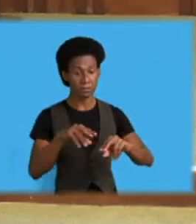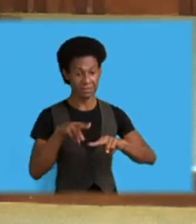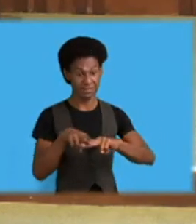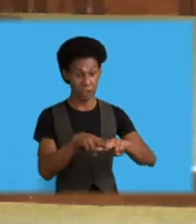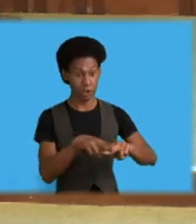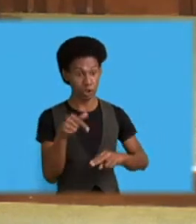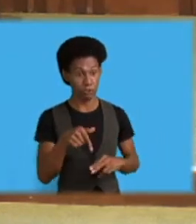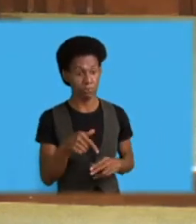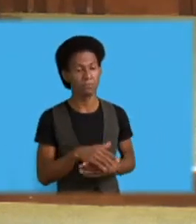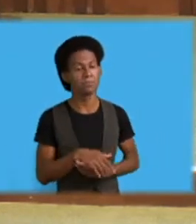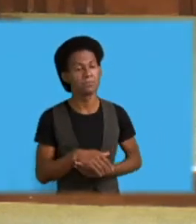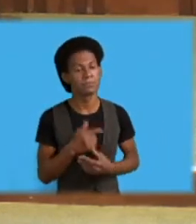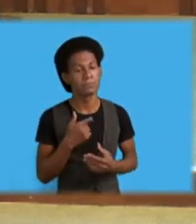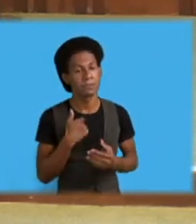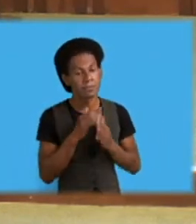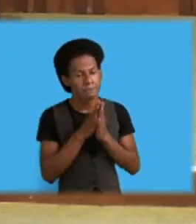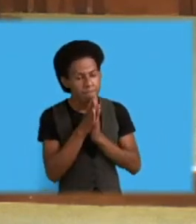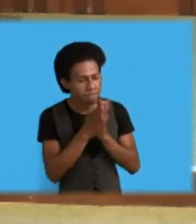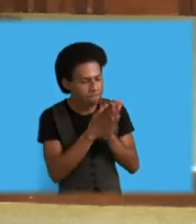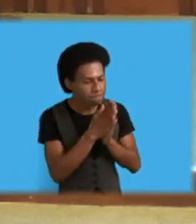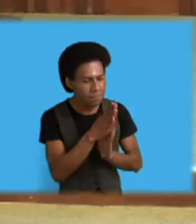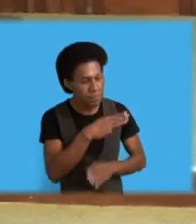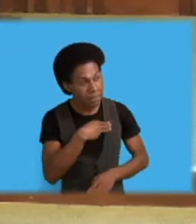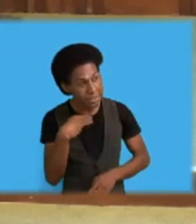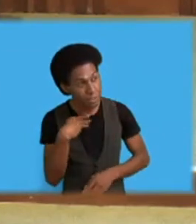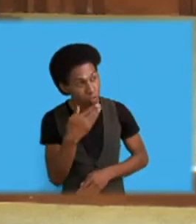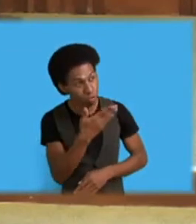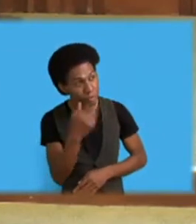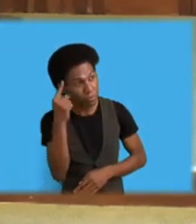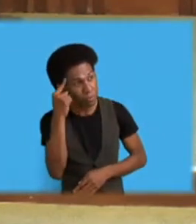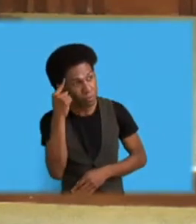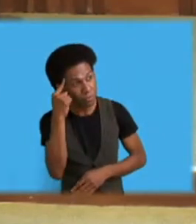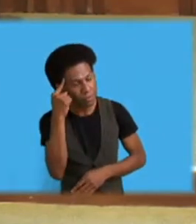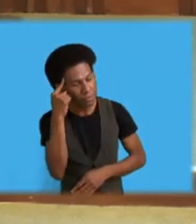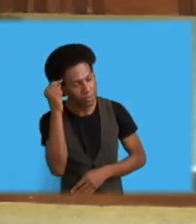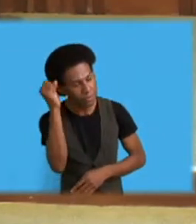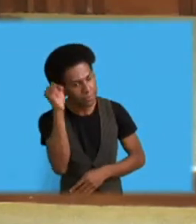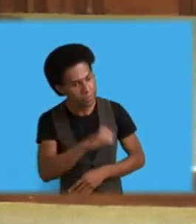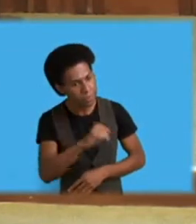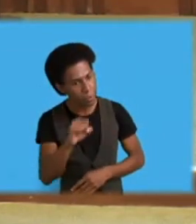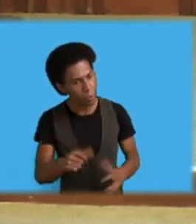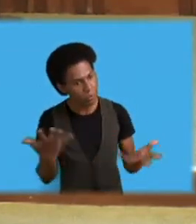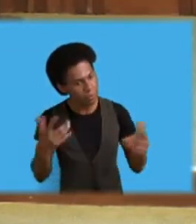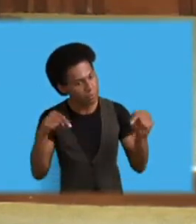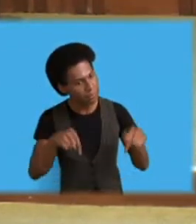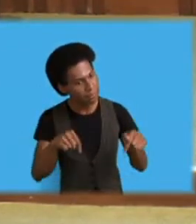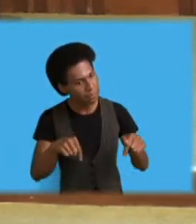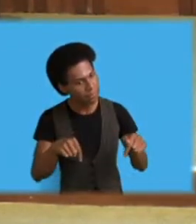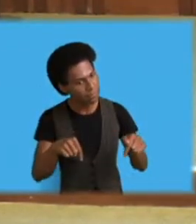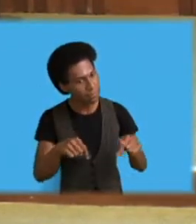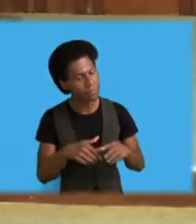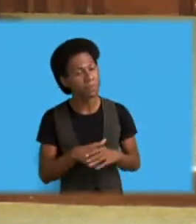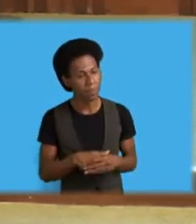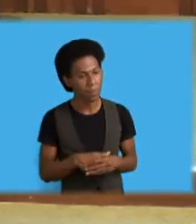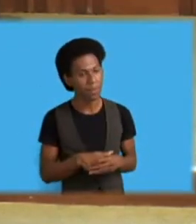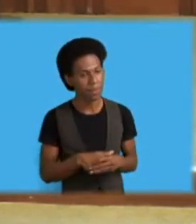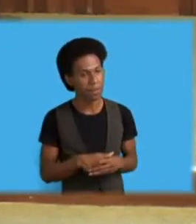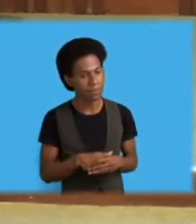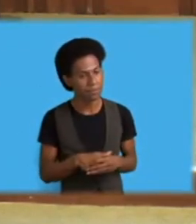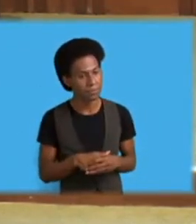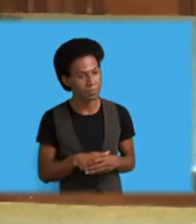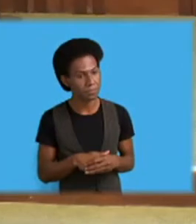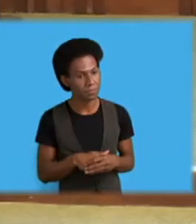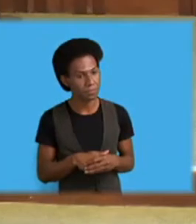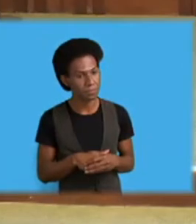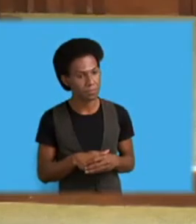Minister to think about it seriously. This is not something that you know, we are piling on to him. This is something which is very,